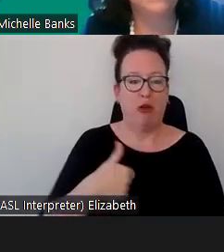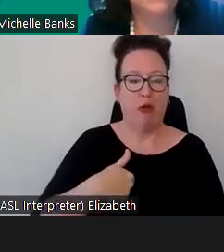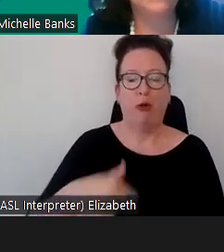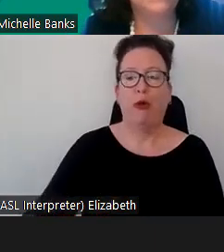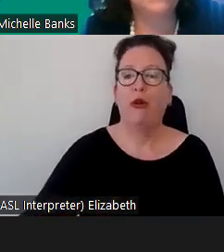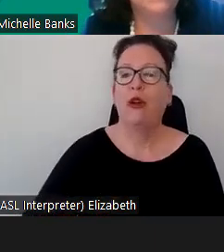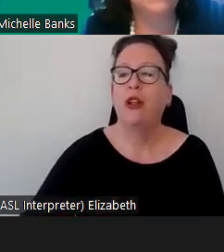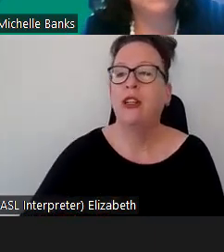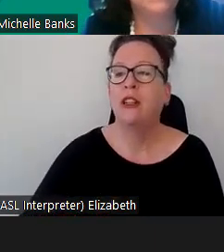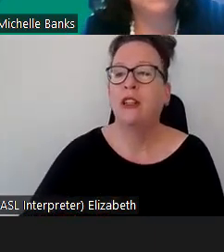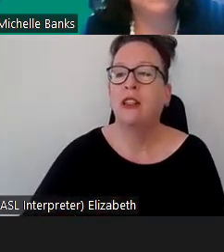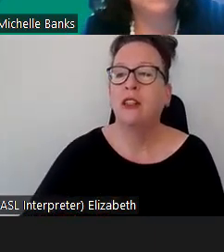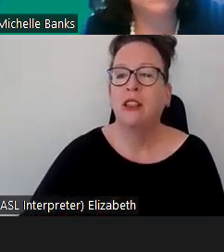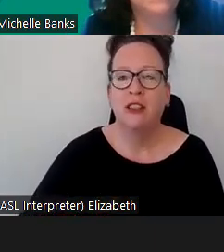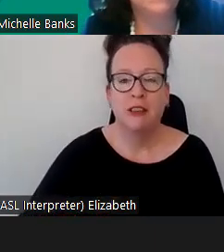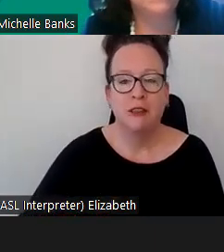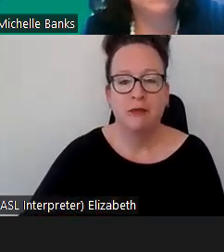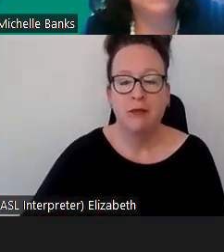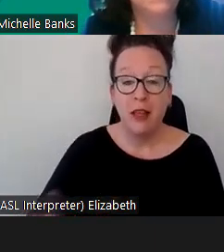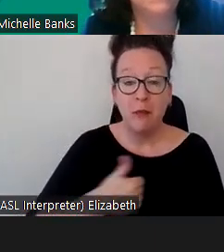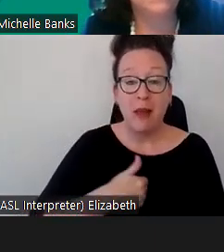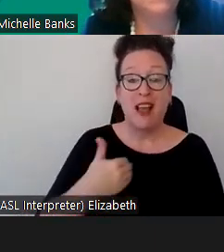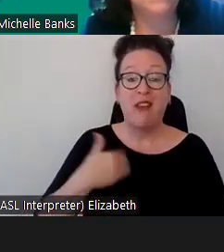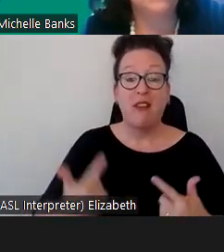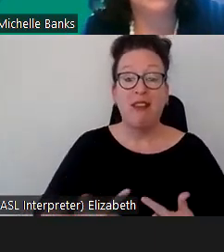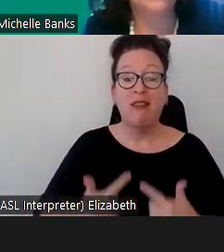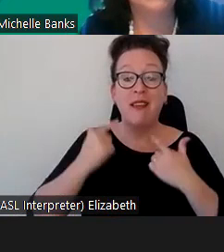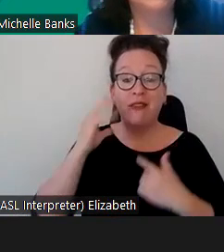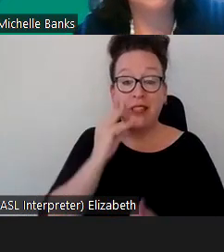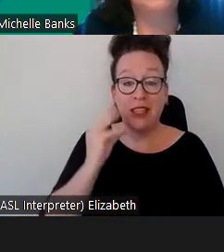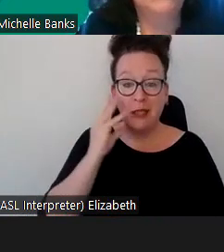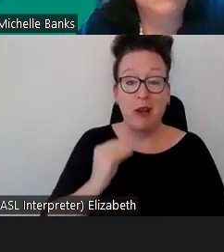I come with lived experience. I view myself as